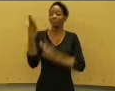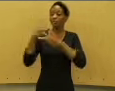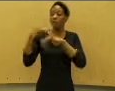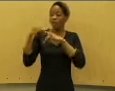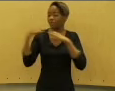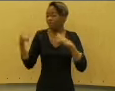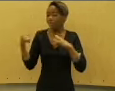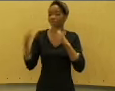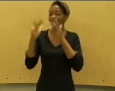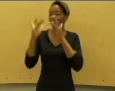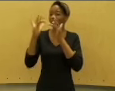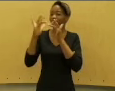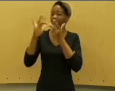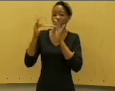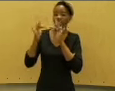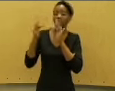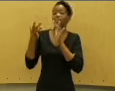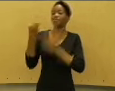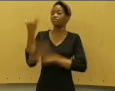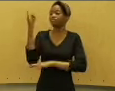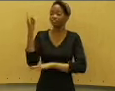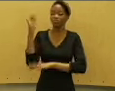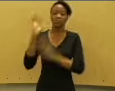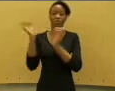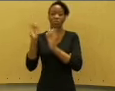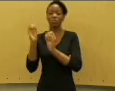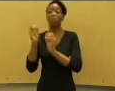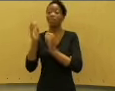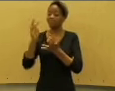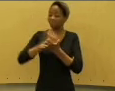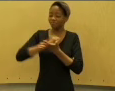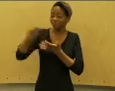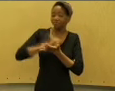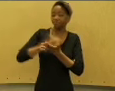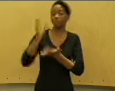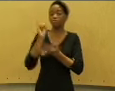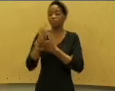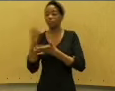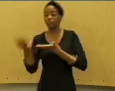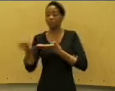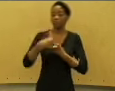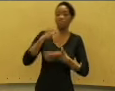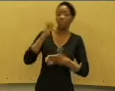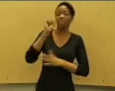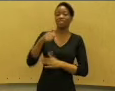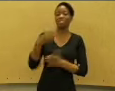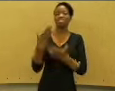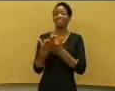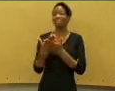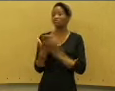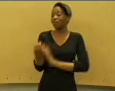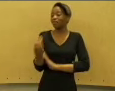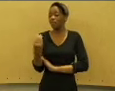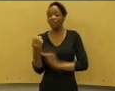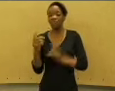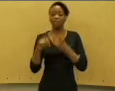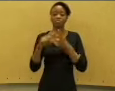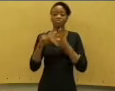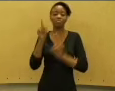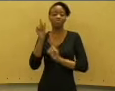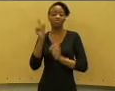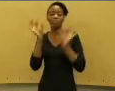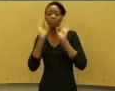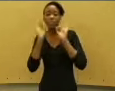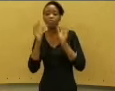You know, they might have SMSs, but this is South Africa, they don't have WhatsApp, you know. So let's talk and